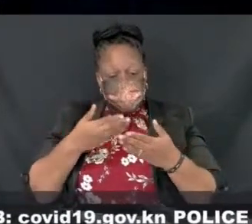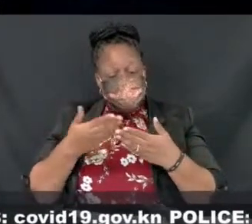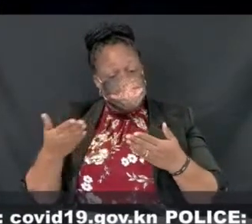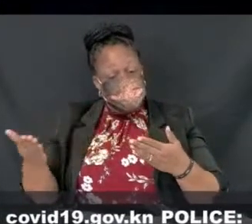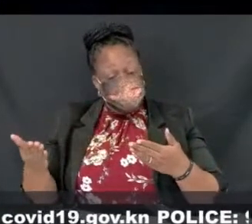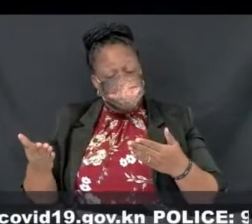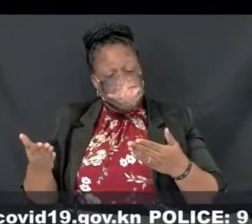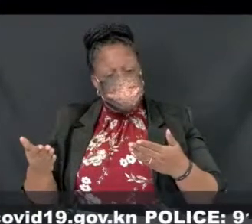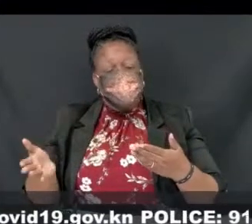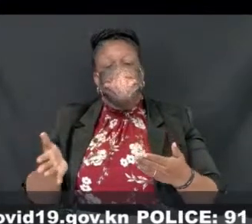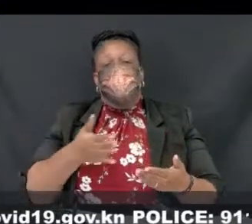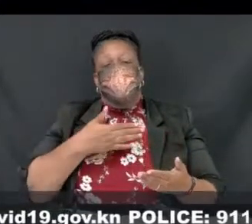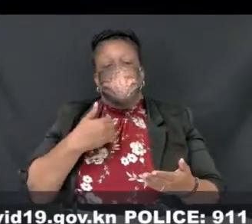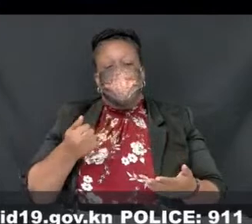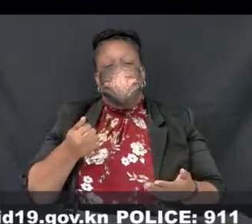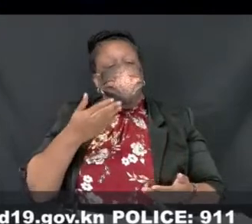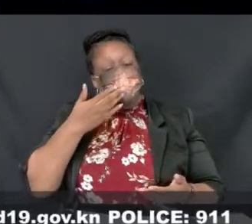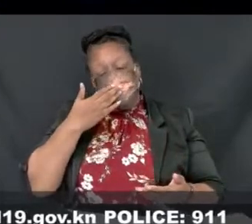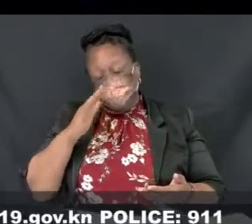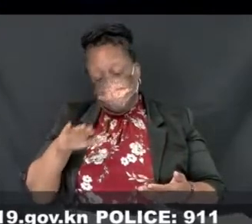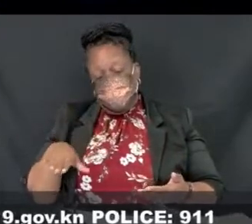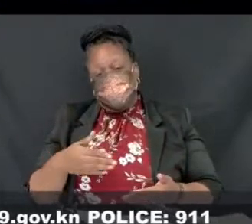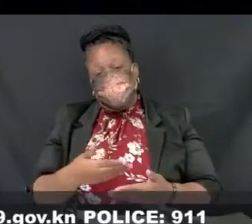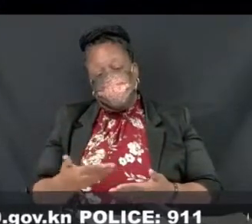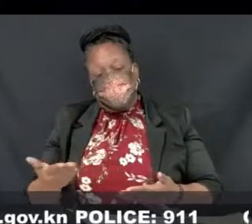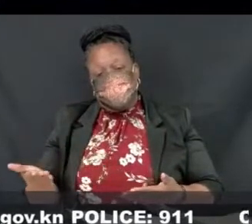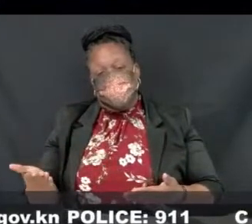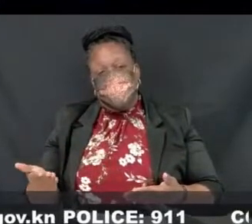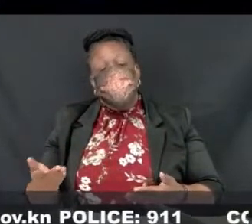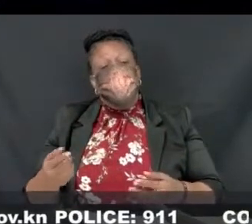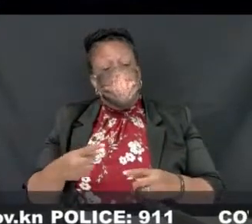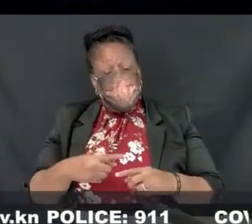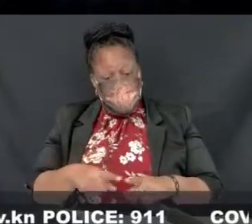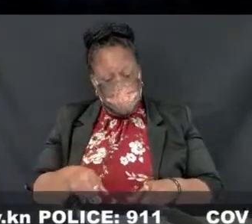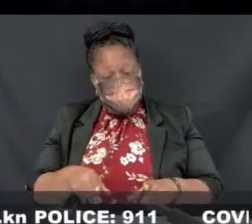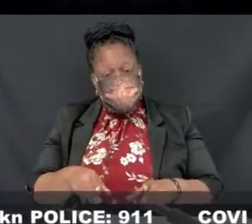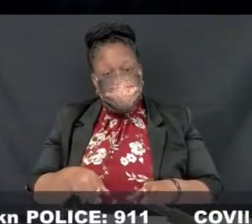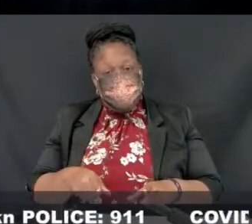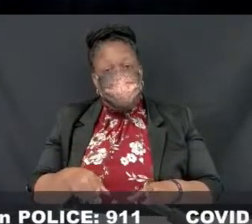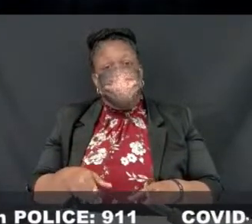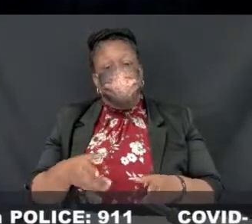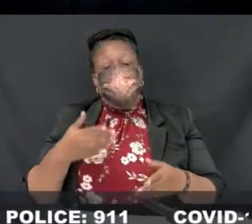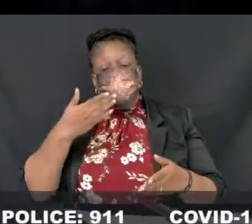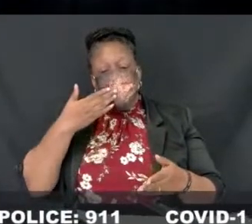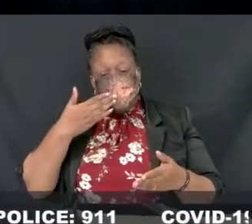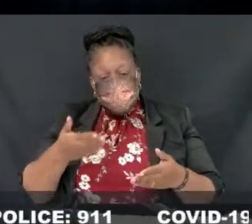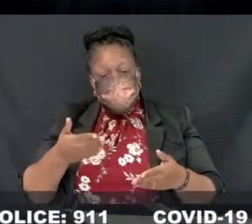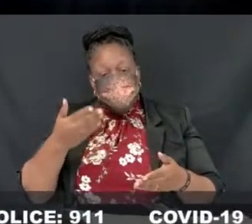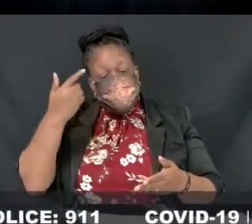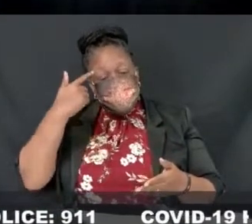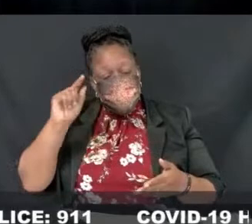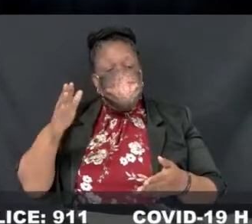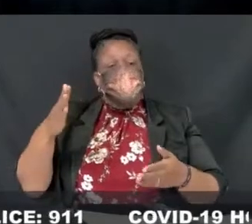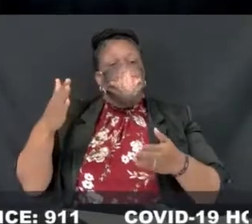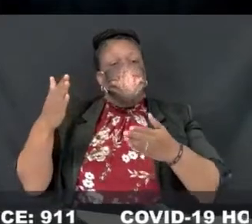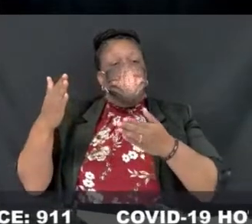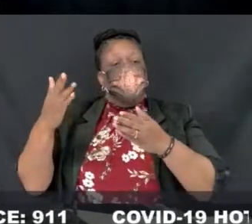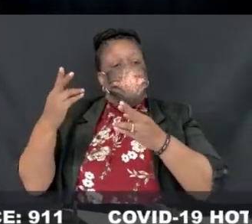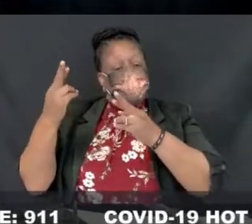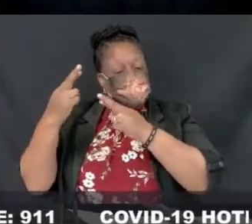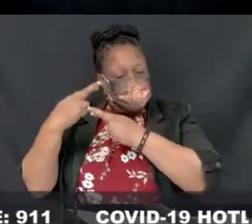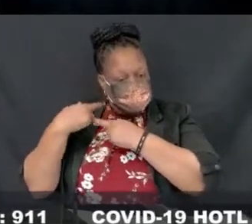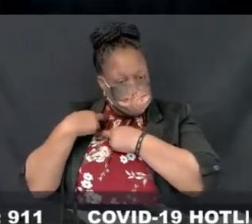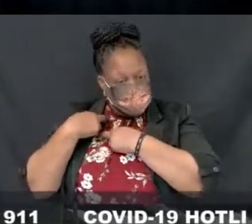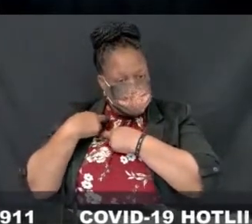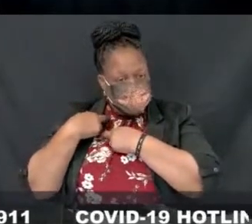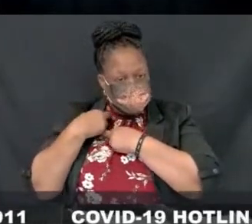want to thank the team for is their respect and their loyalty to service to country. Yes, we had